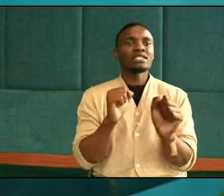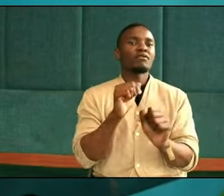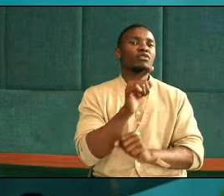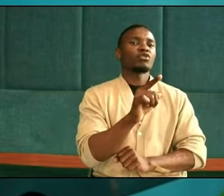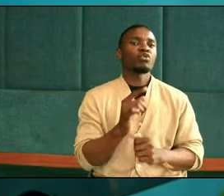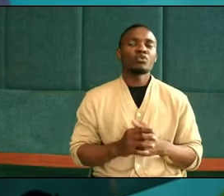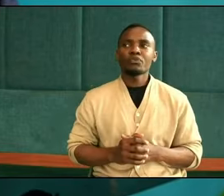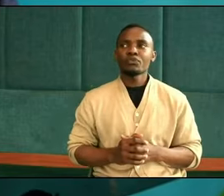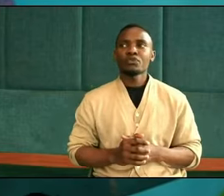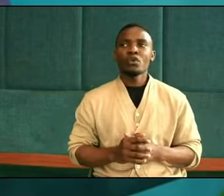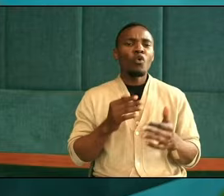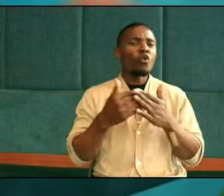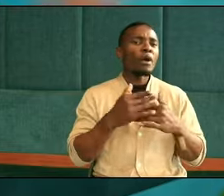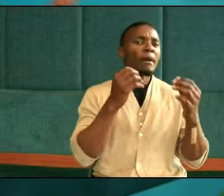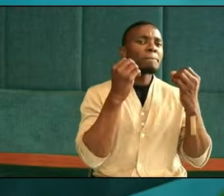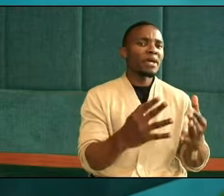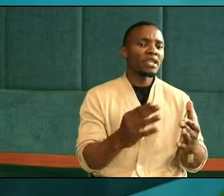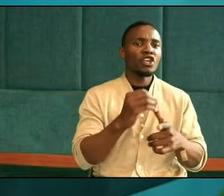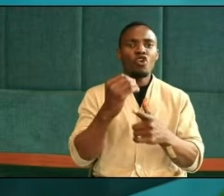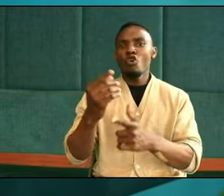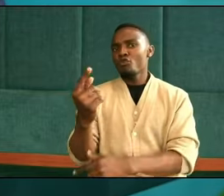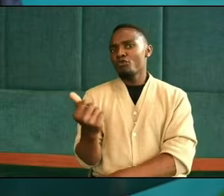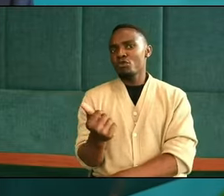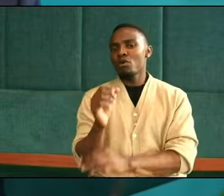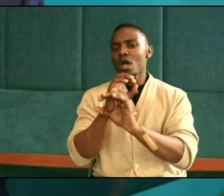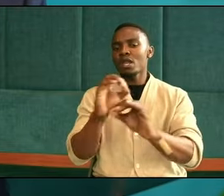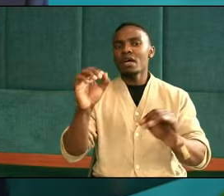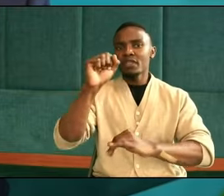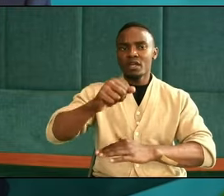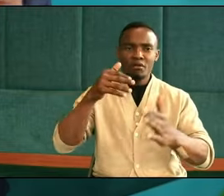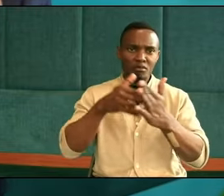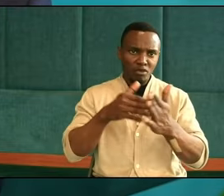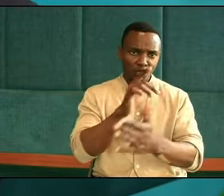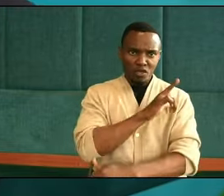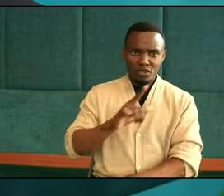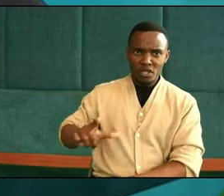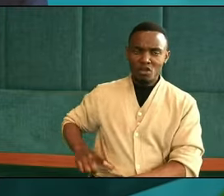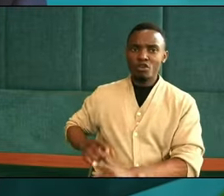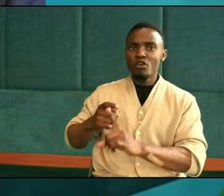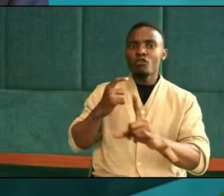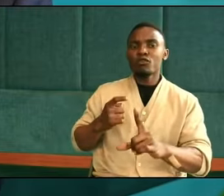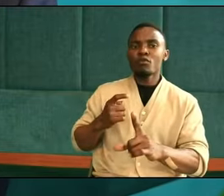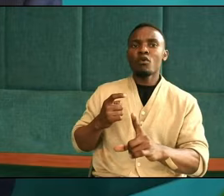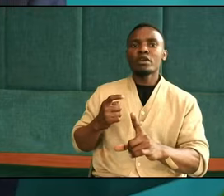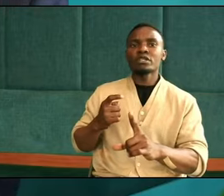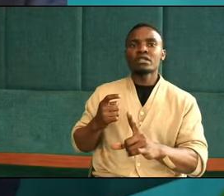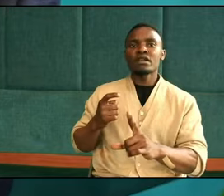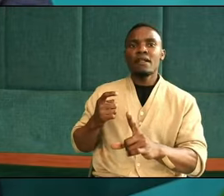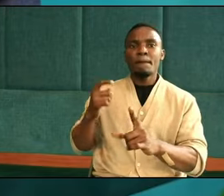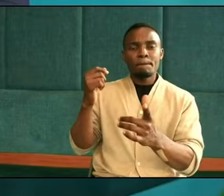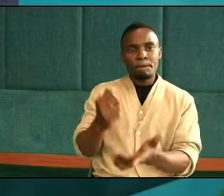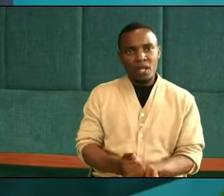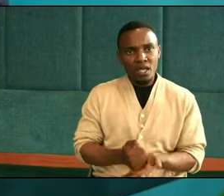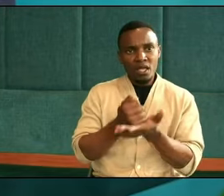many or by few. Nothing can hinder the Lord from accomplishing the purposes that